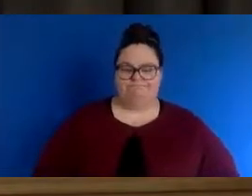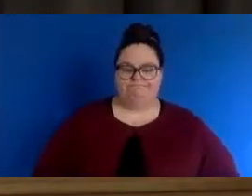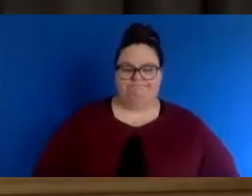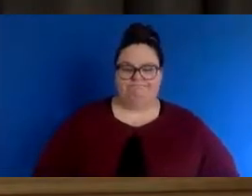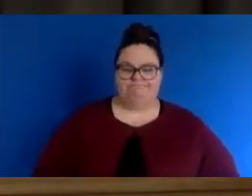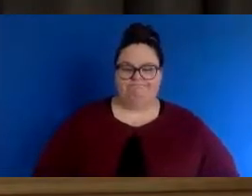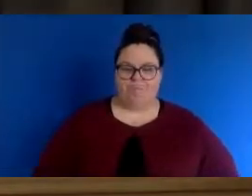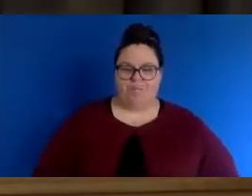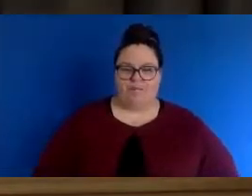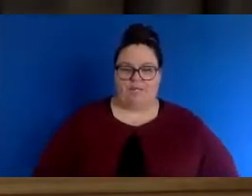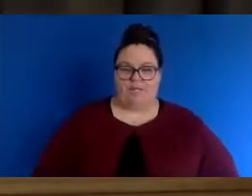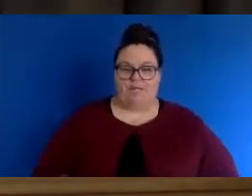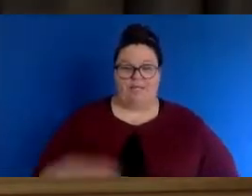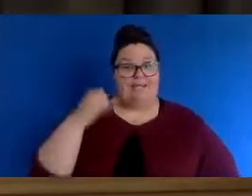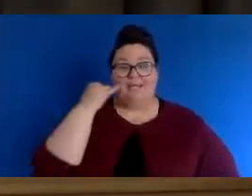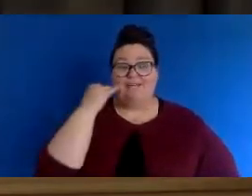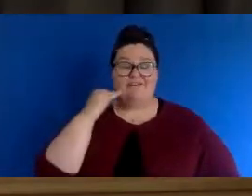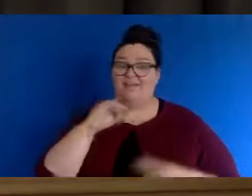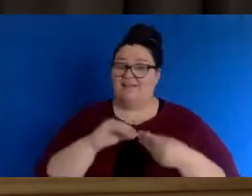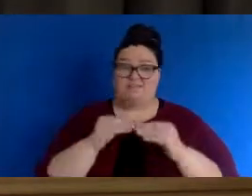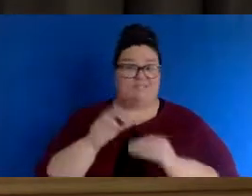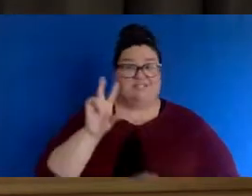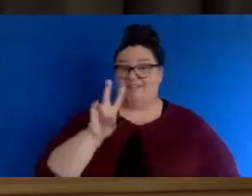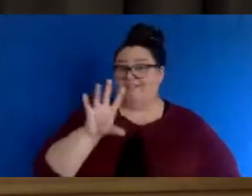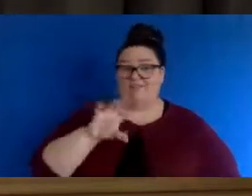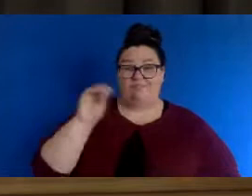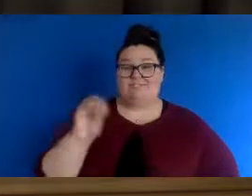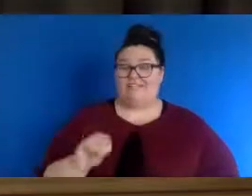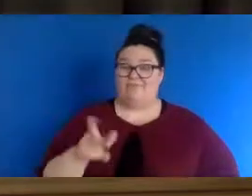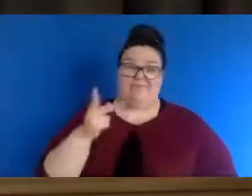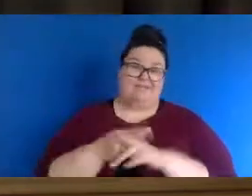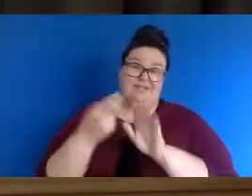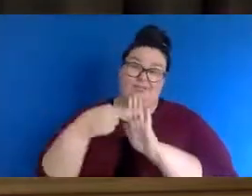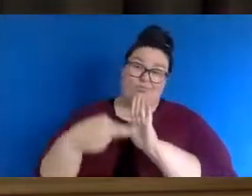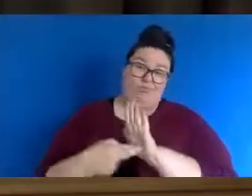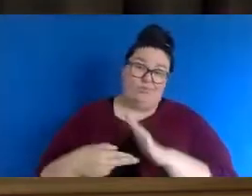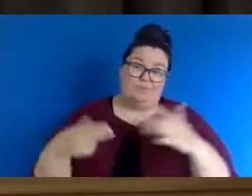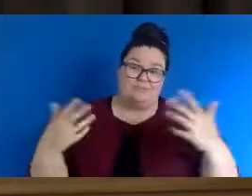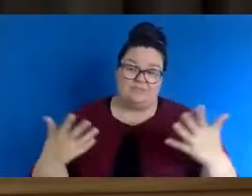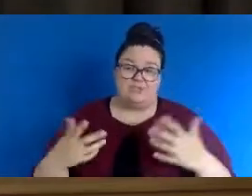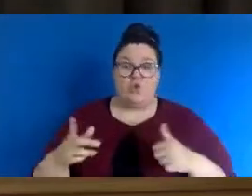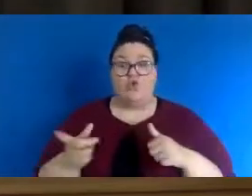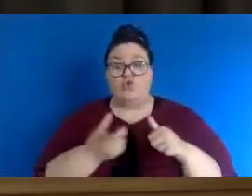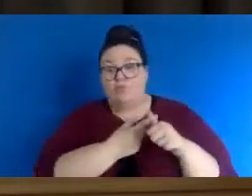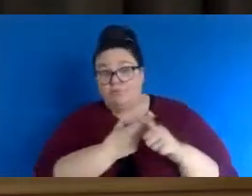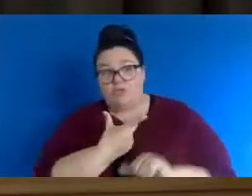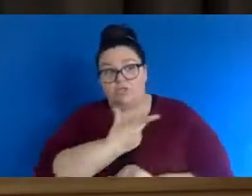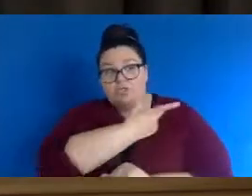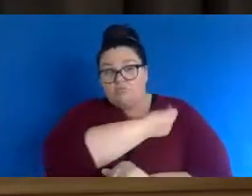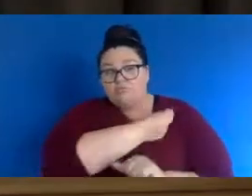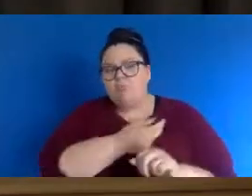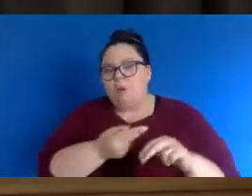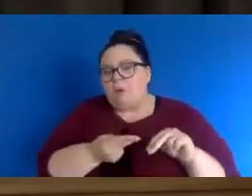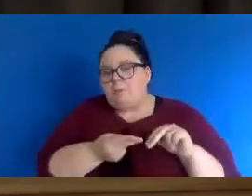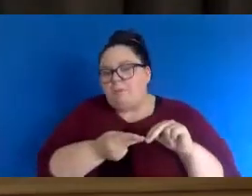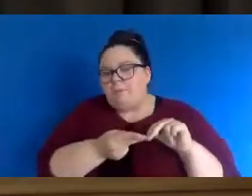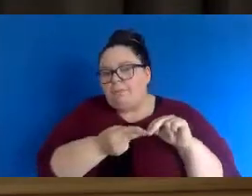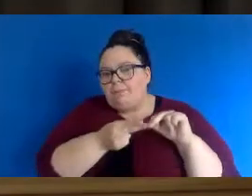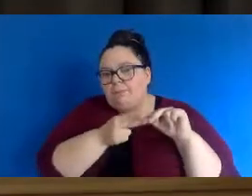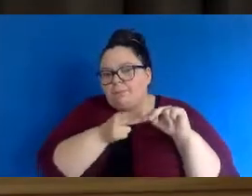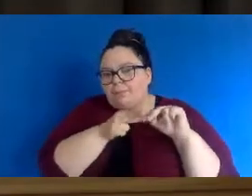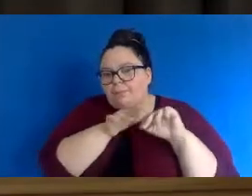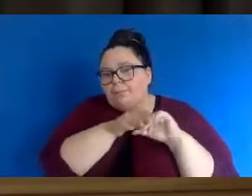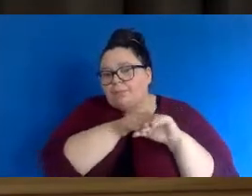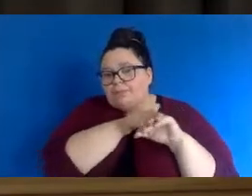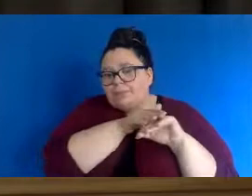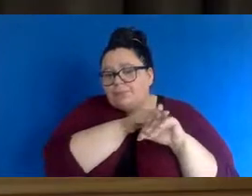vaccine levels in order to have the freedom that we all want. So as we see first doses continuing to increase, albeit slow, they're